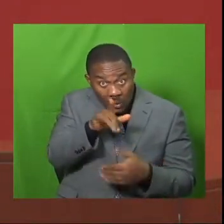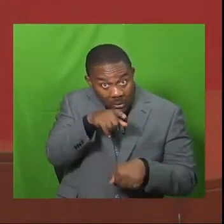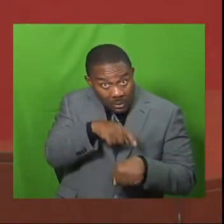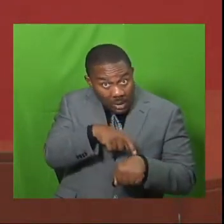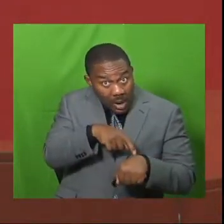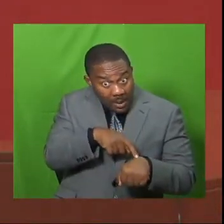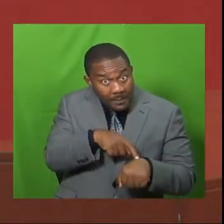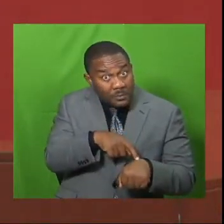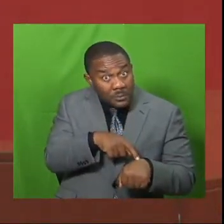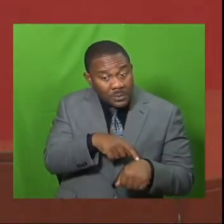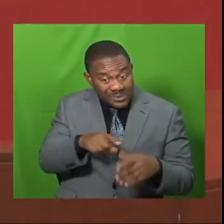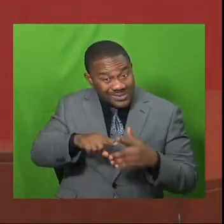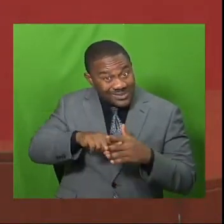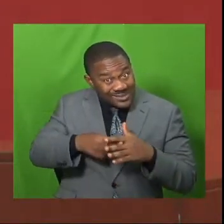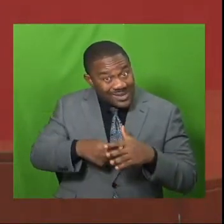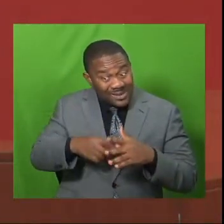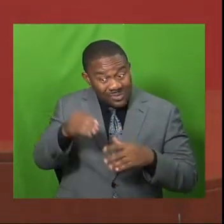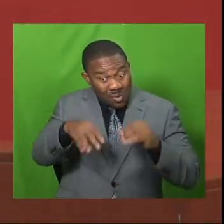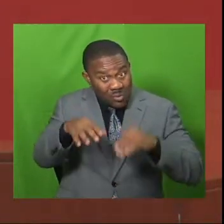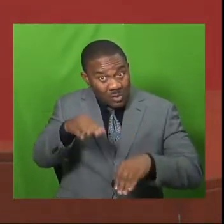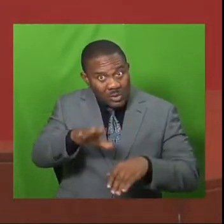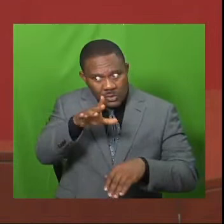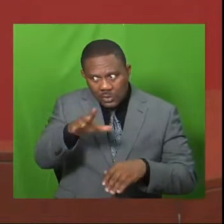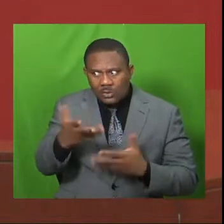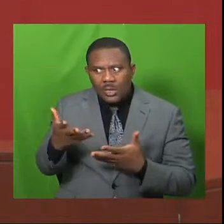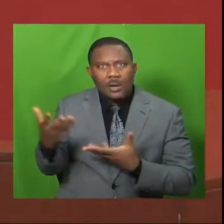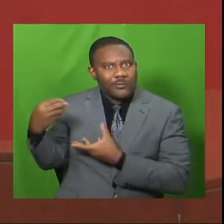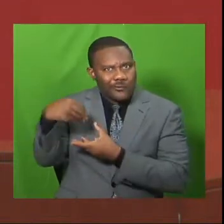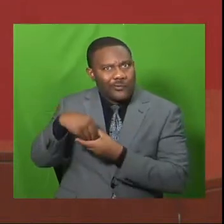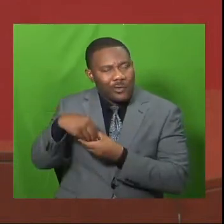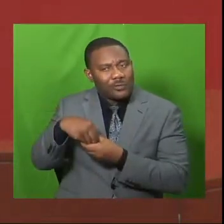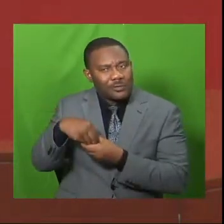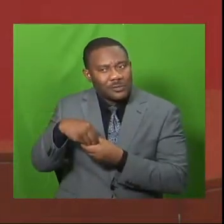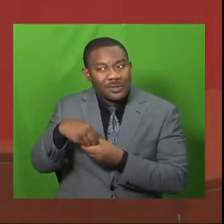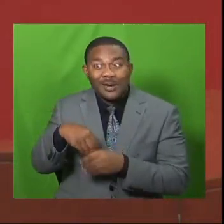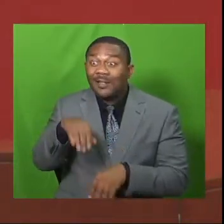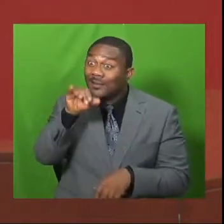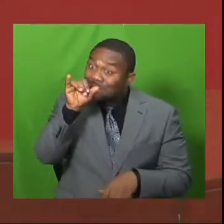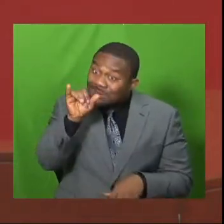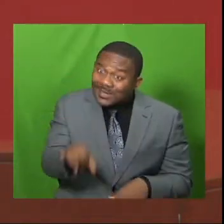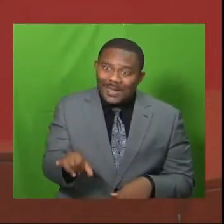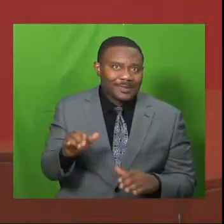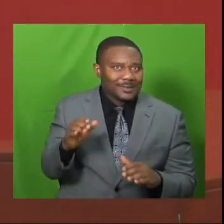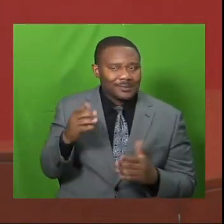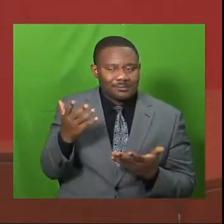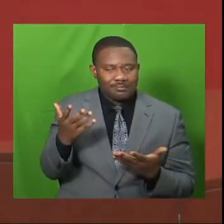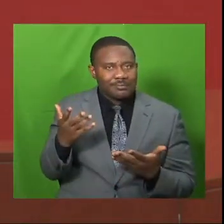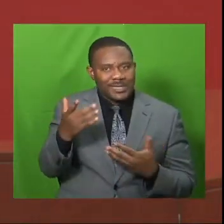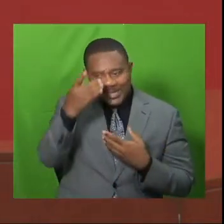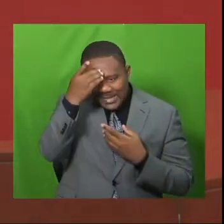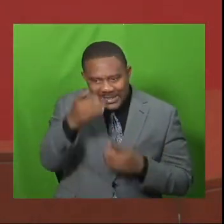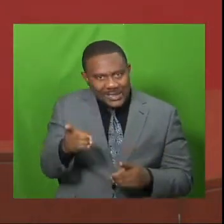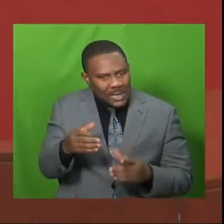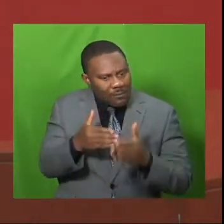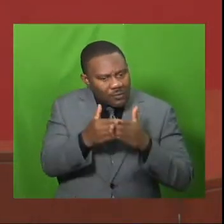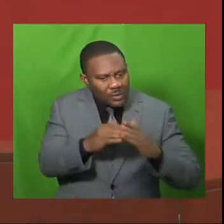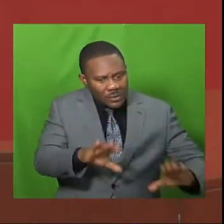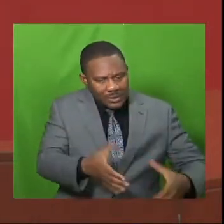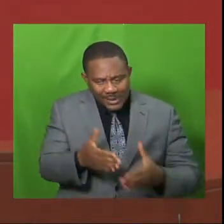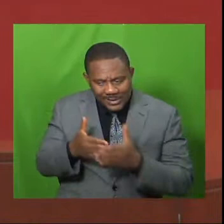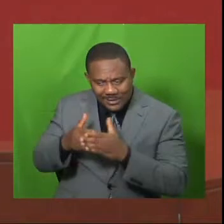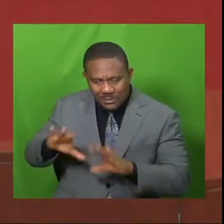you can address that particular issue. That is the position of leadership. It's not me,